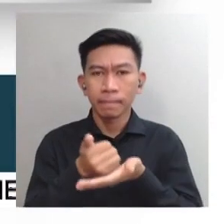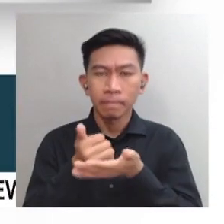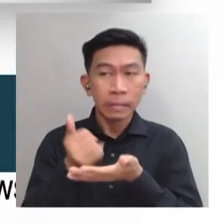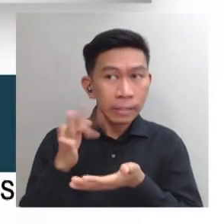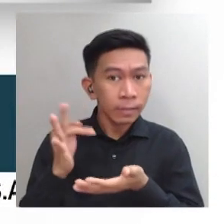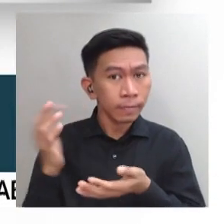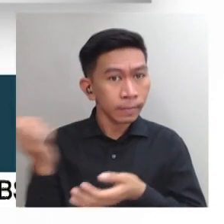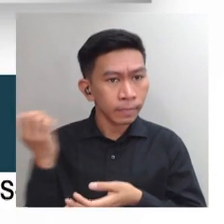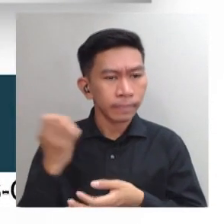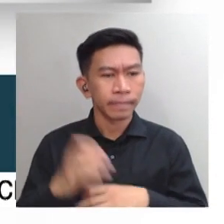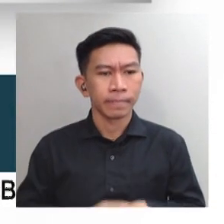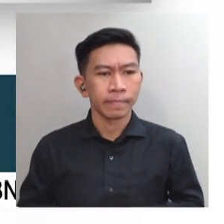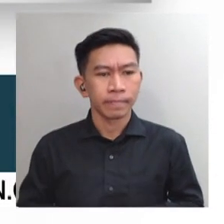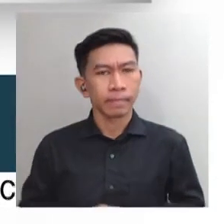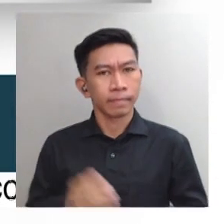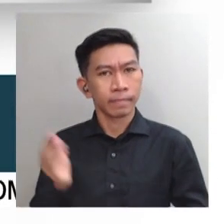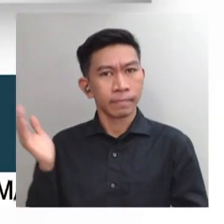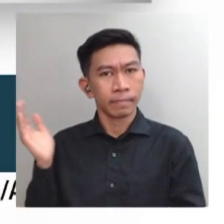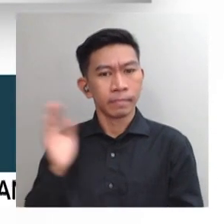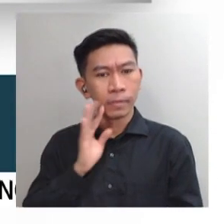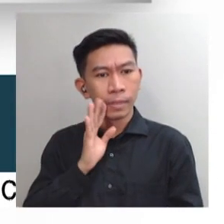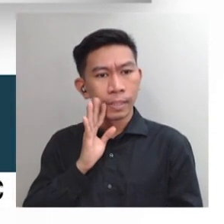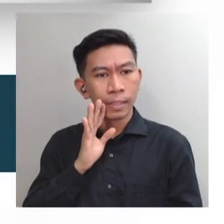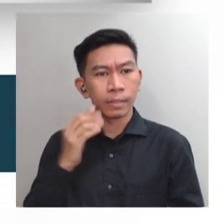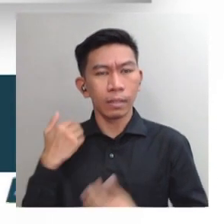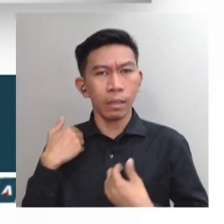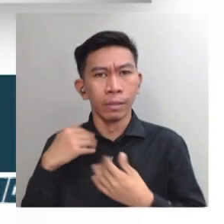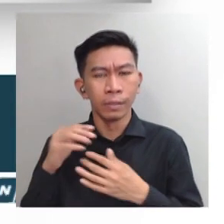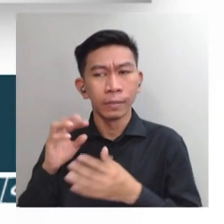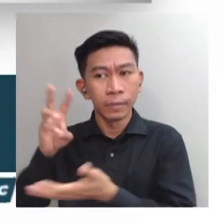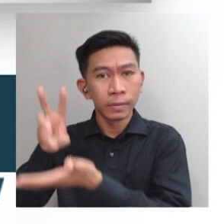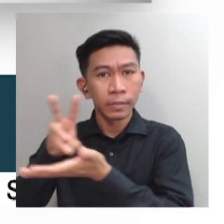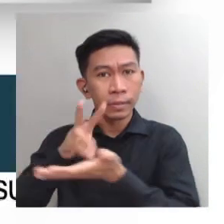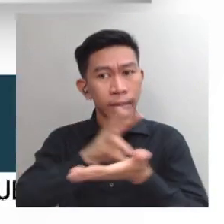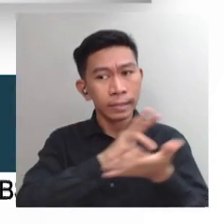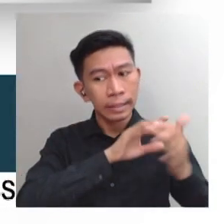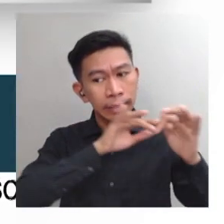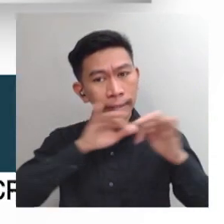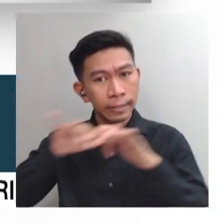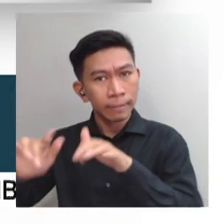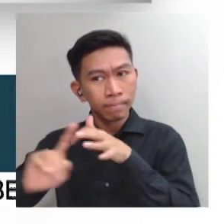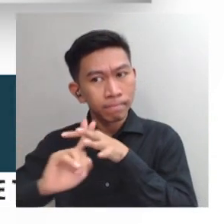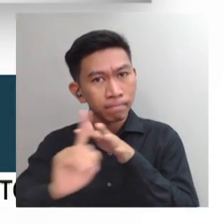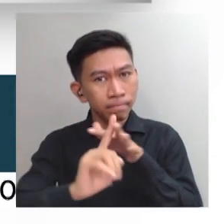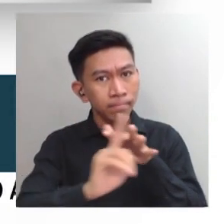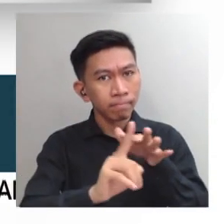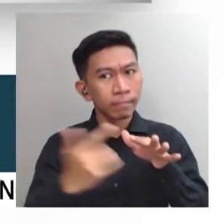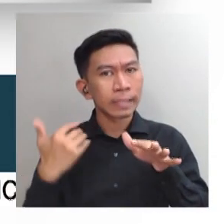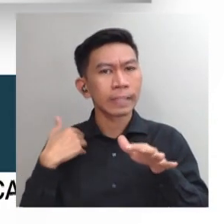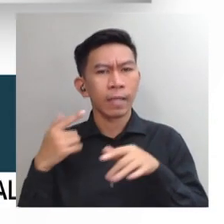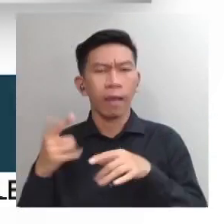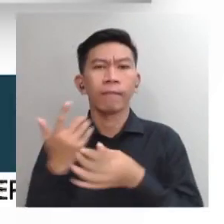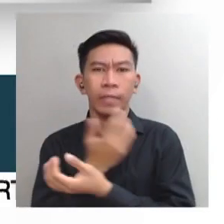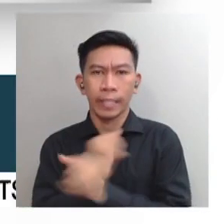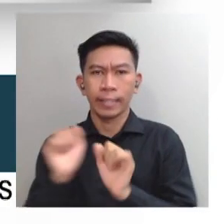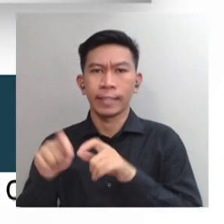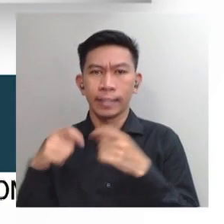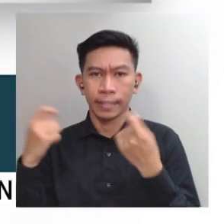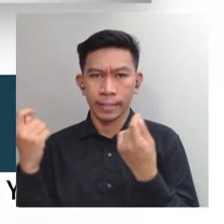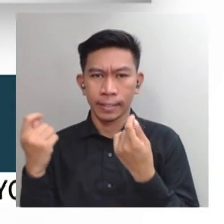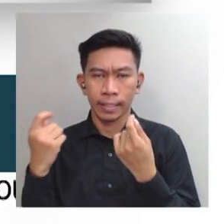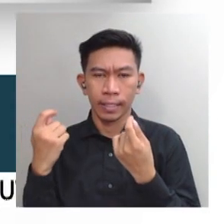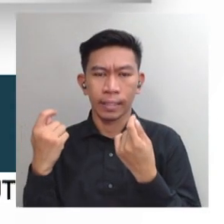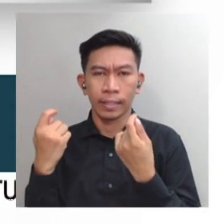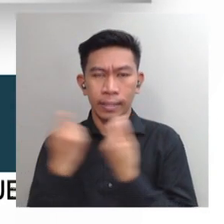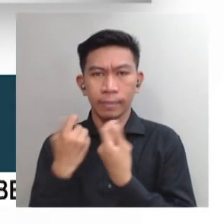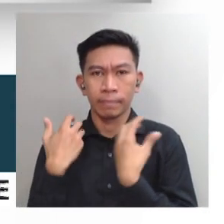Meron po tayong mga health teams sa bawat evacuation centers at araw-araw po sila ay nagsasagawa ng health surveillance. Meron